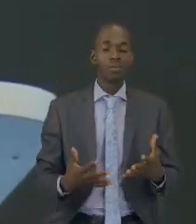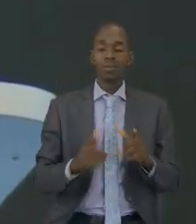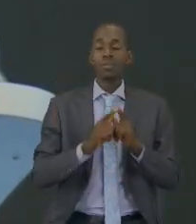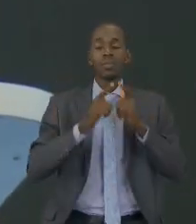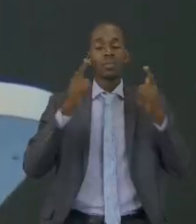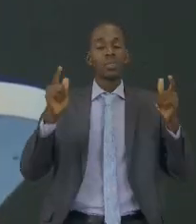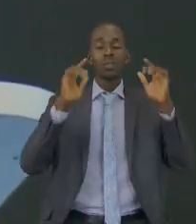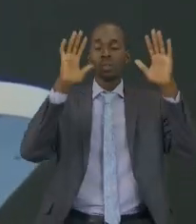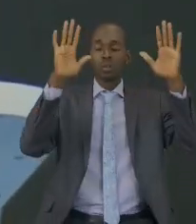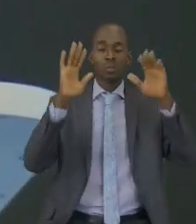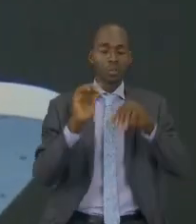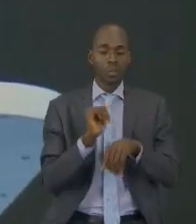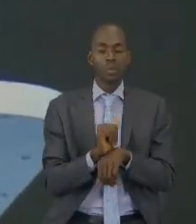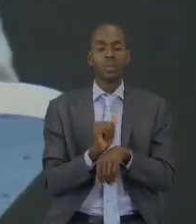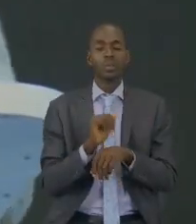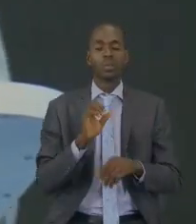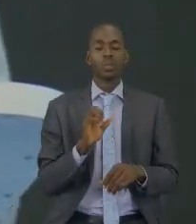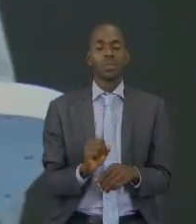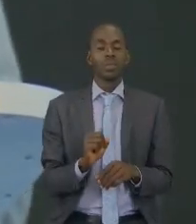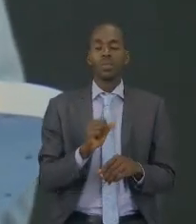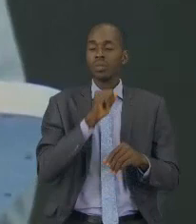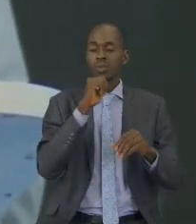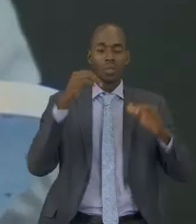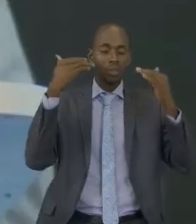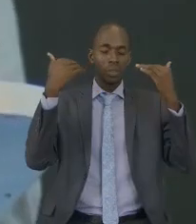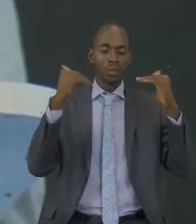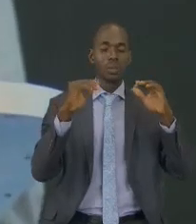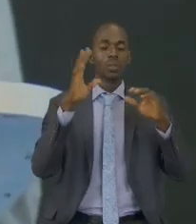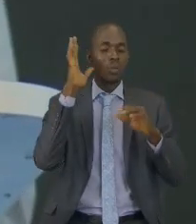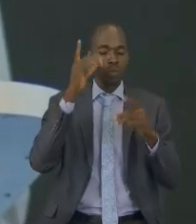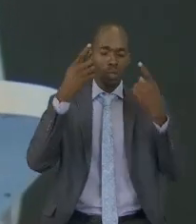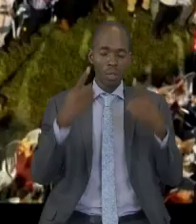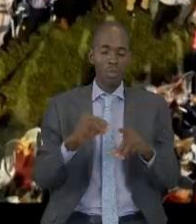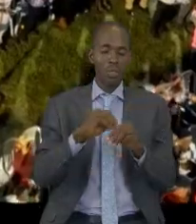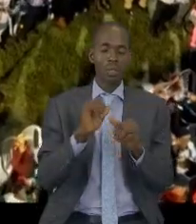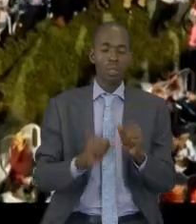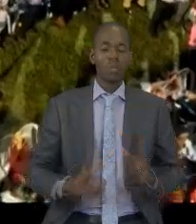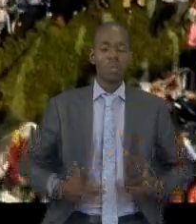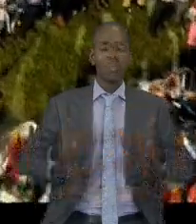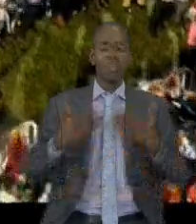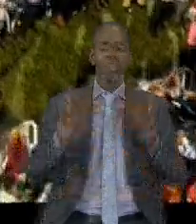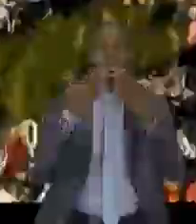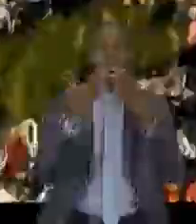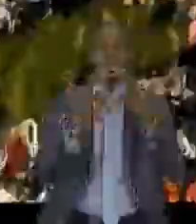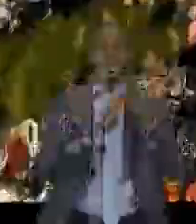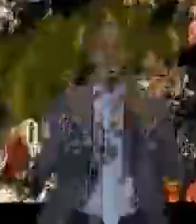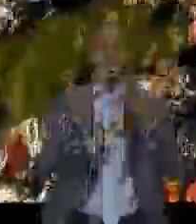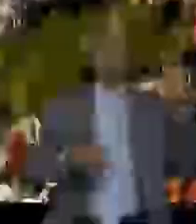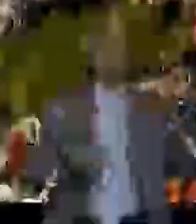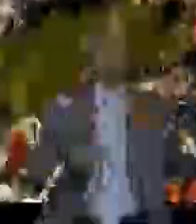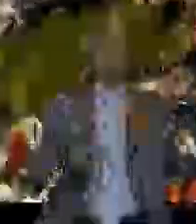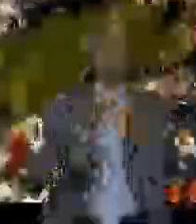supernatural, miracles unlimited will happen in every life. Thank you, Lord, for the